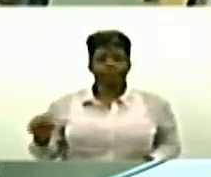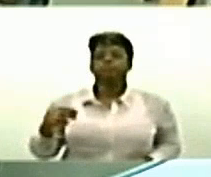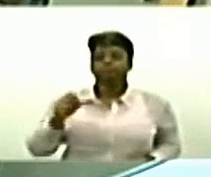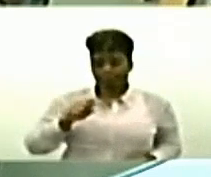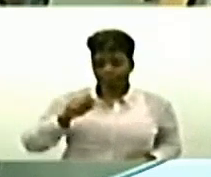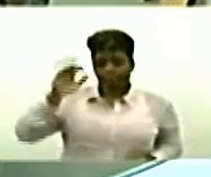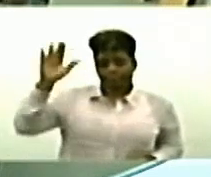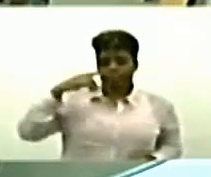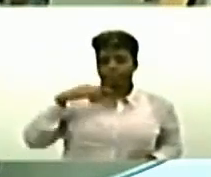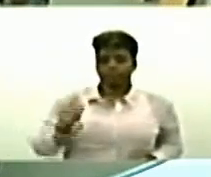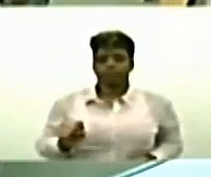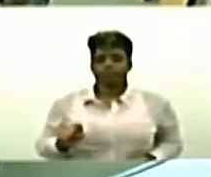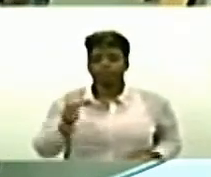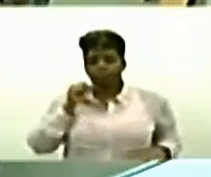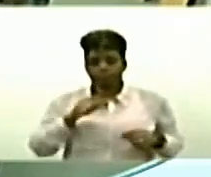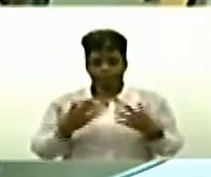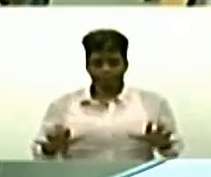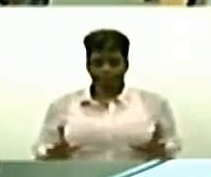ayes do have it.